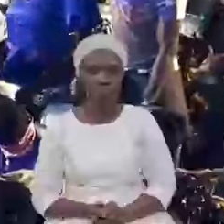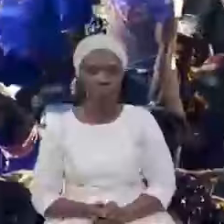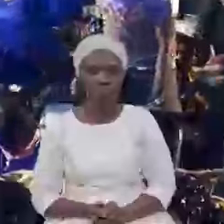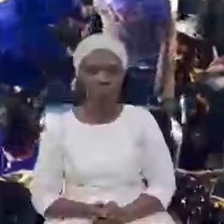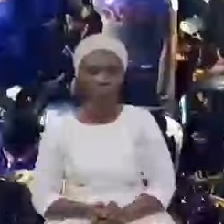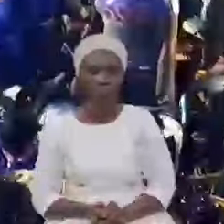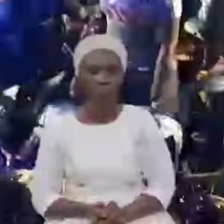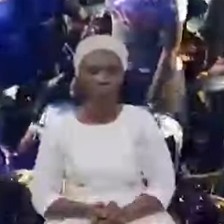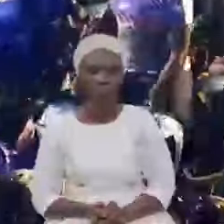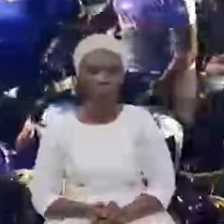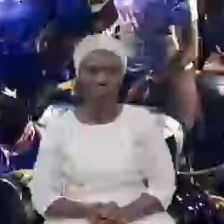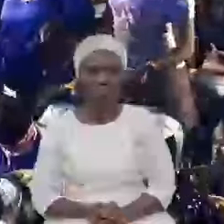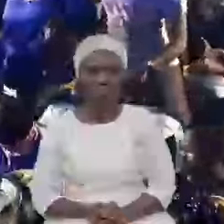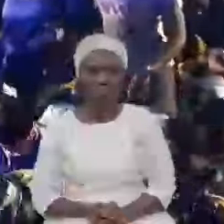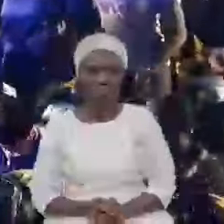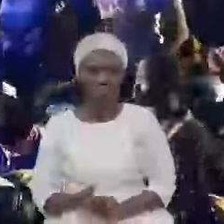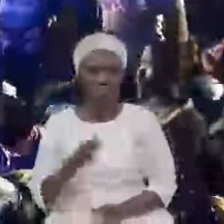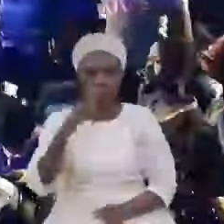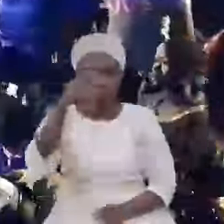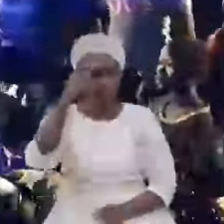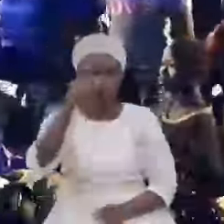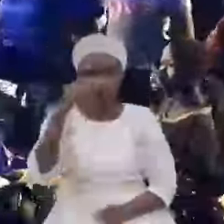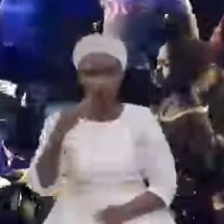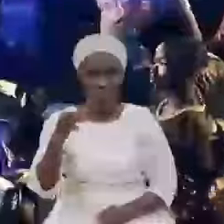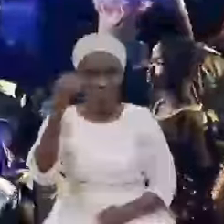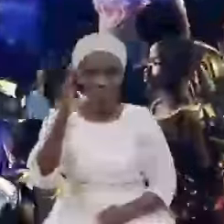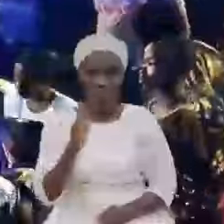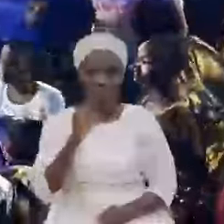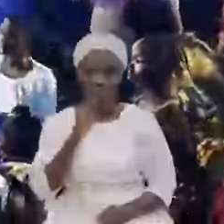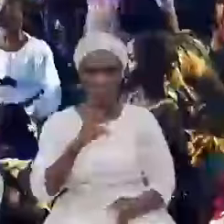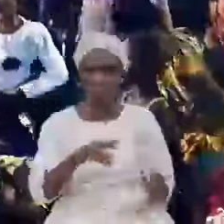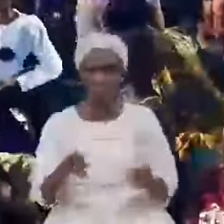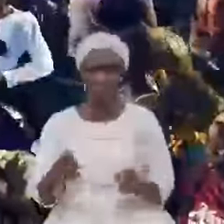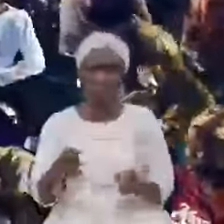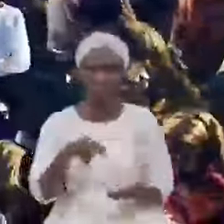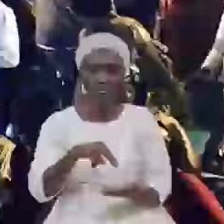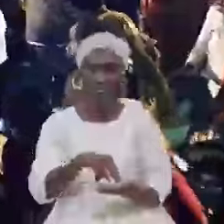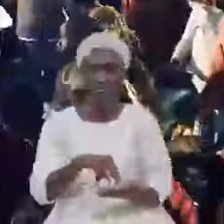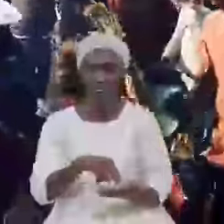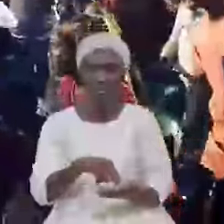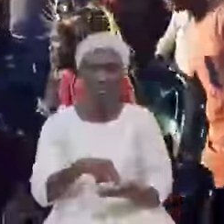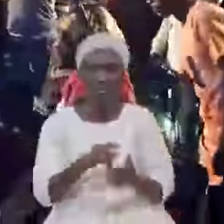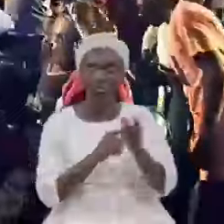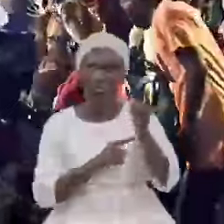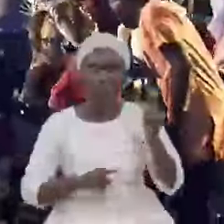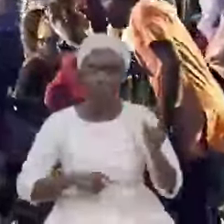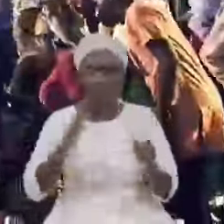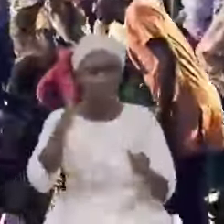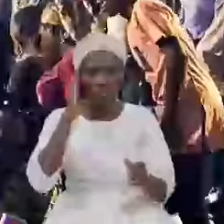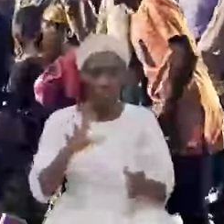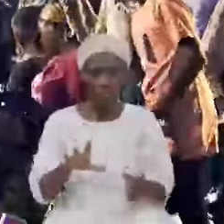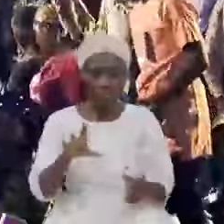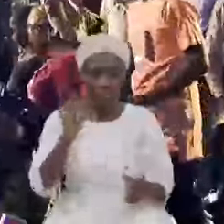Rise up on your feet. The Lord will locate you. Stand on your feet.